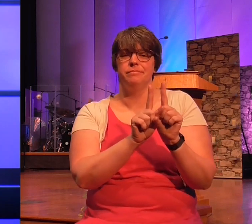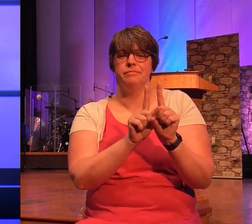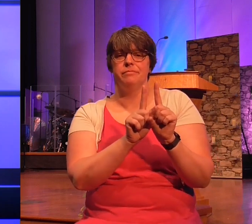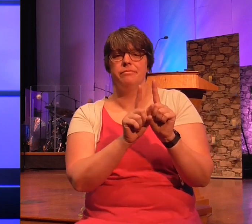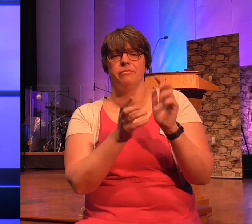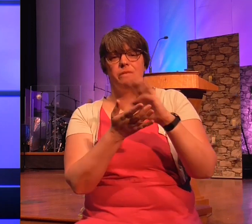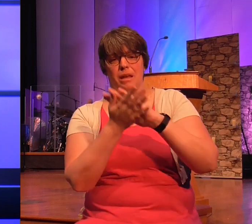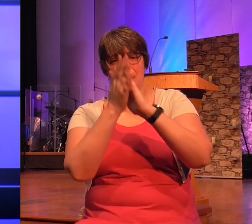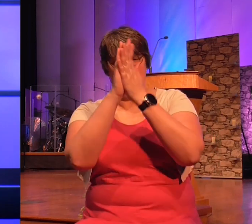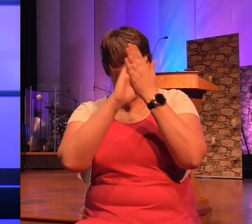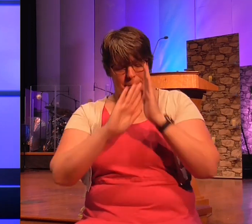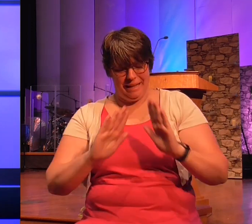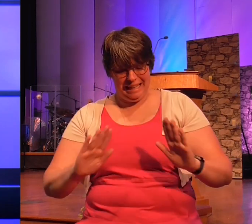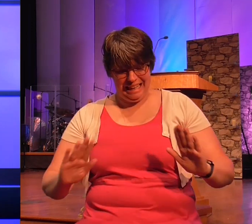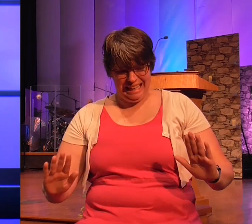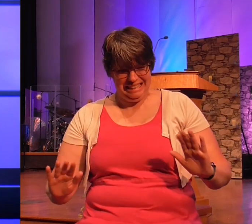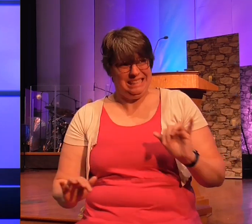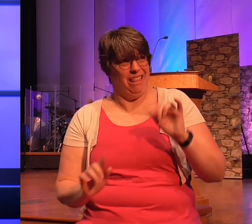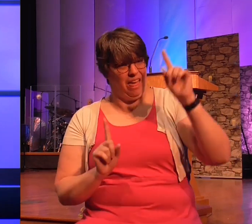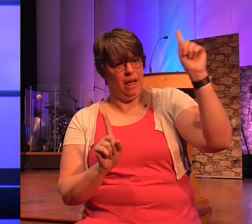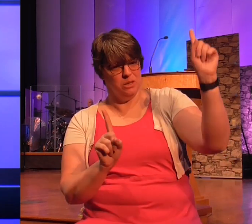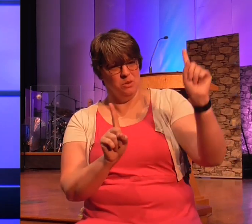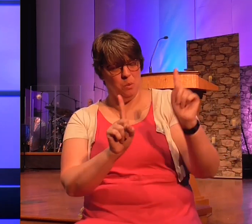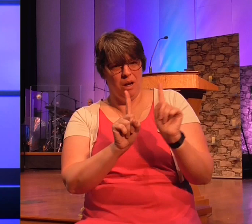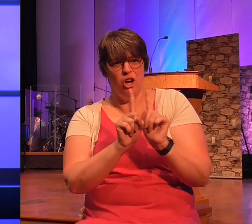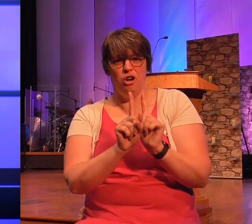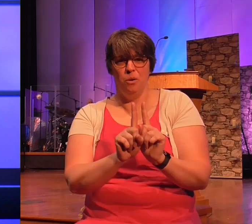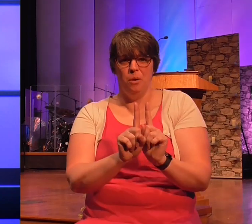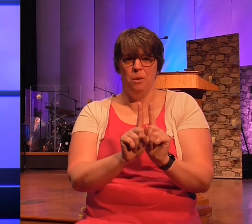Peace is where you are.